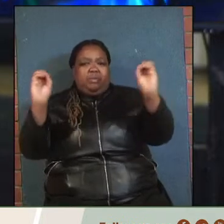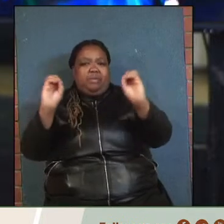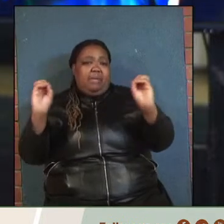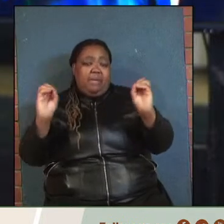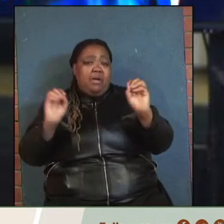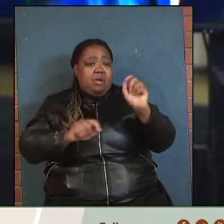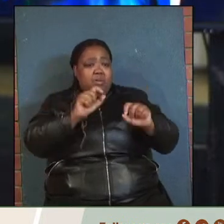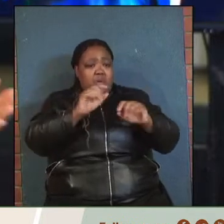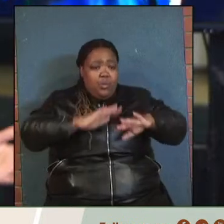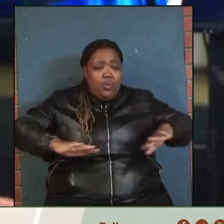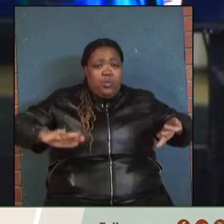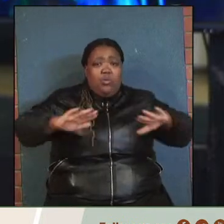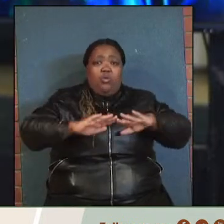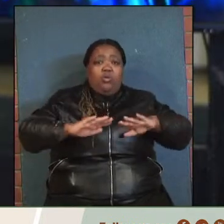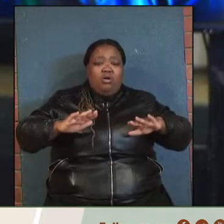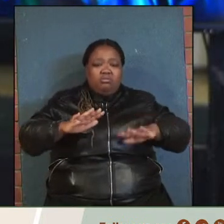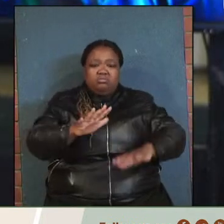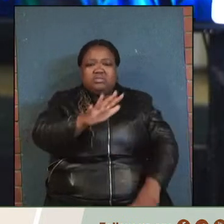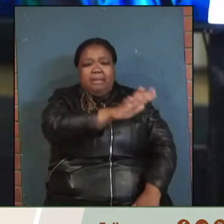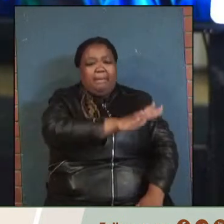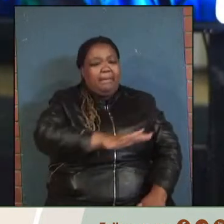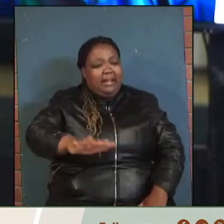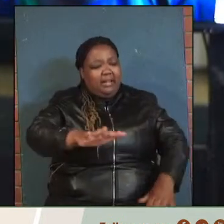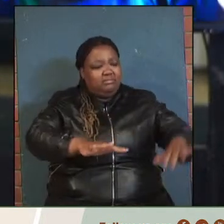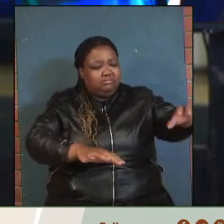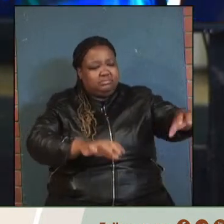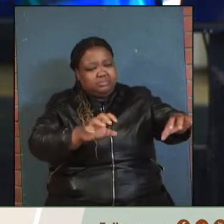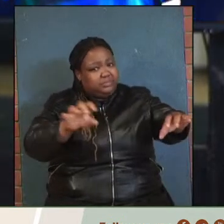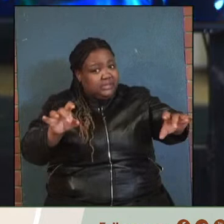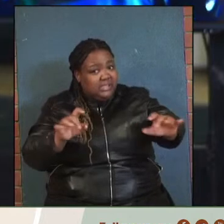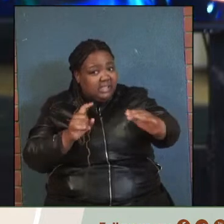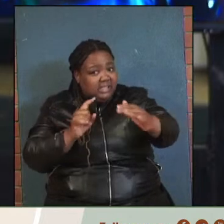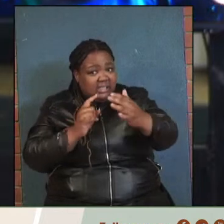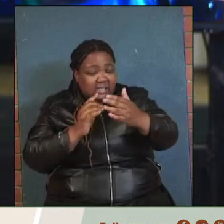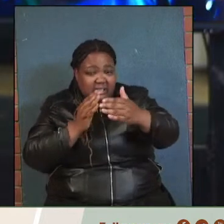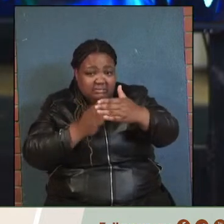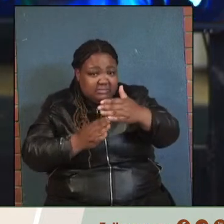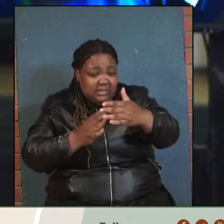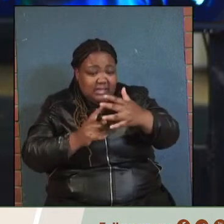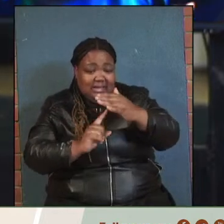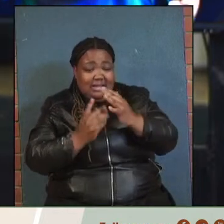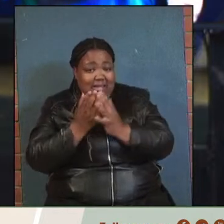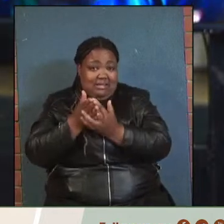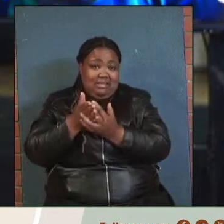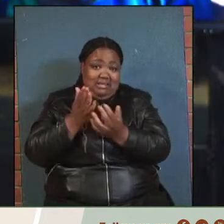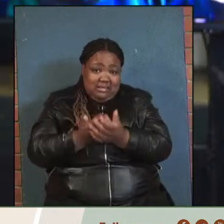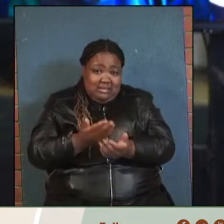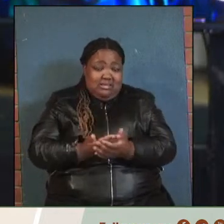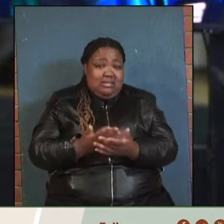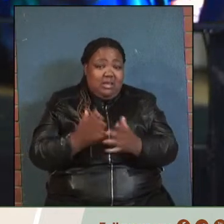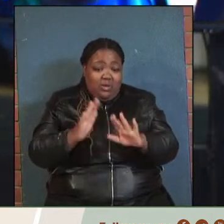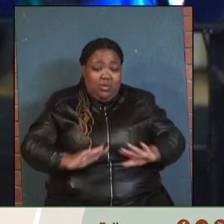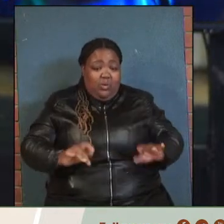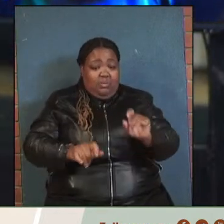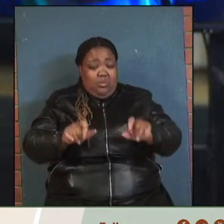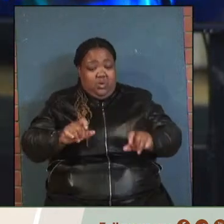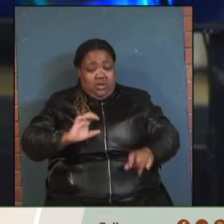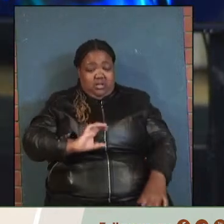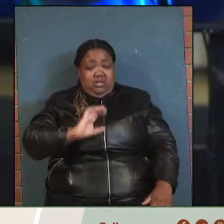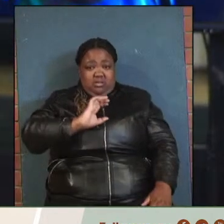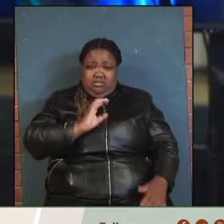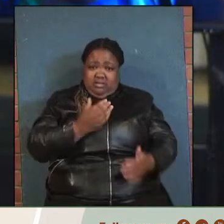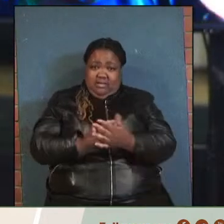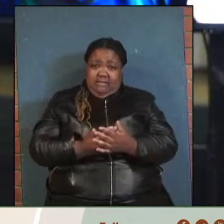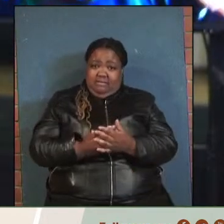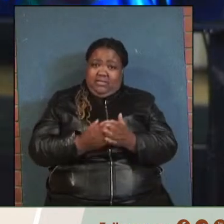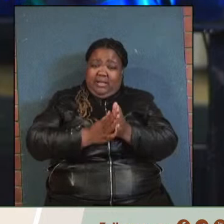the facilities that you've mentioned. Not everybody has the confidence, the thrive to be